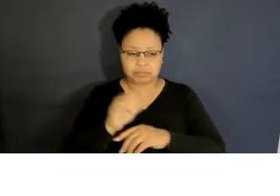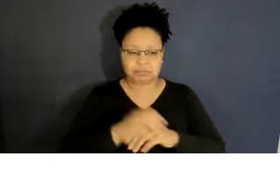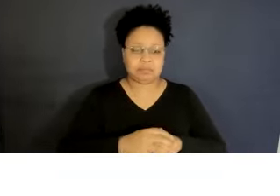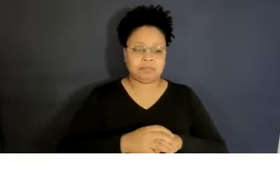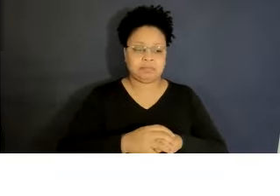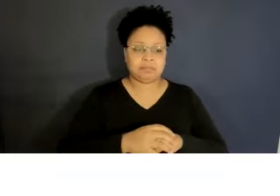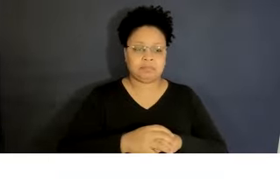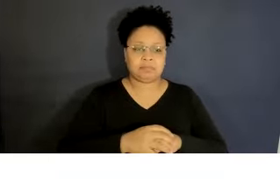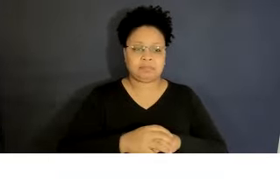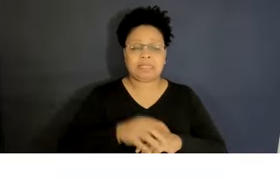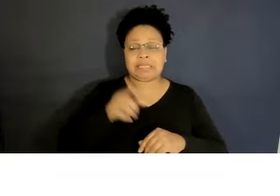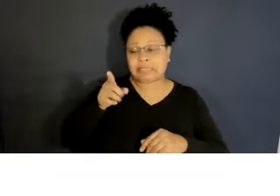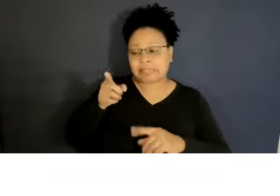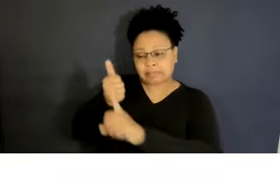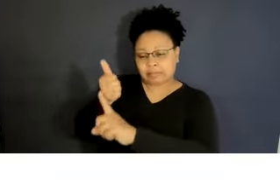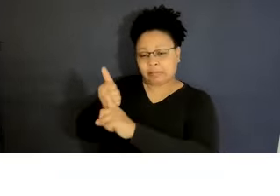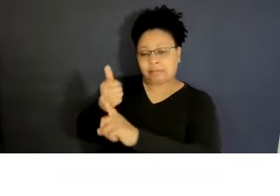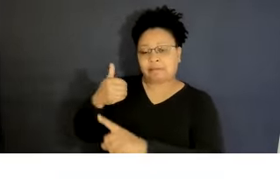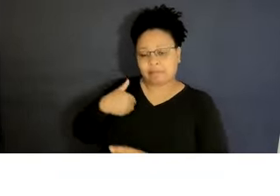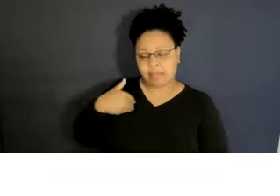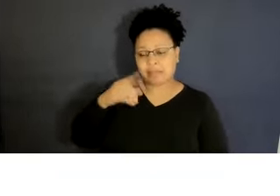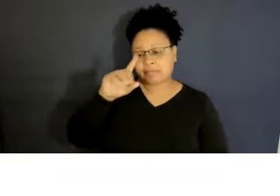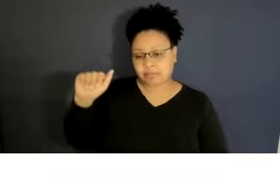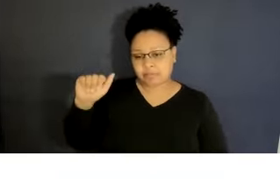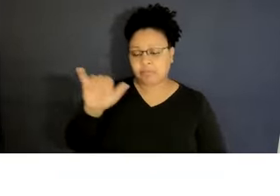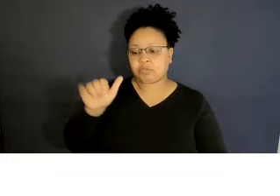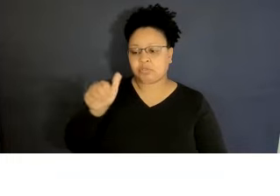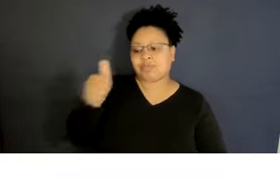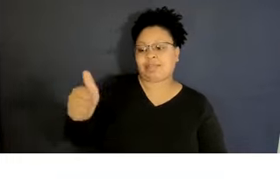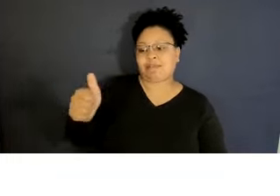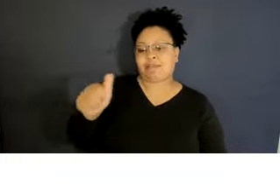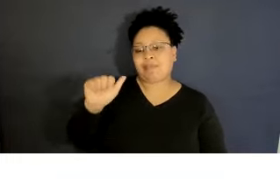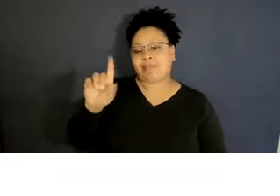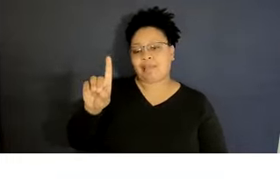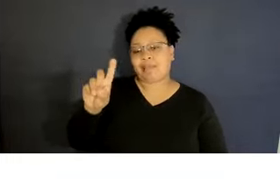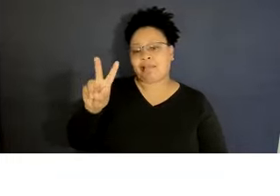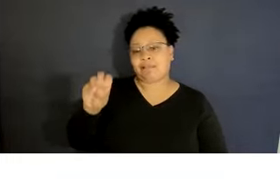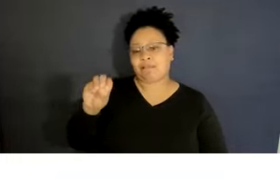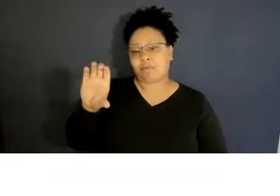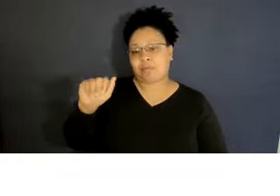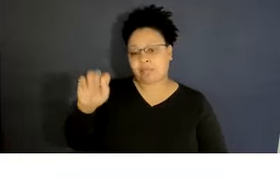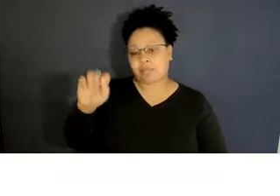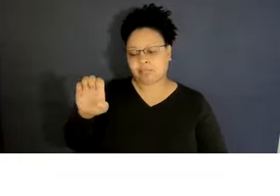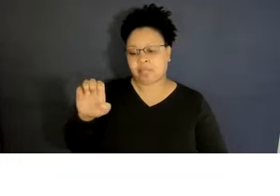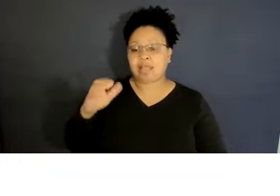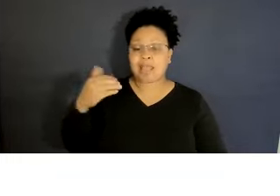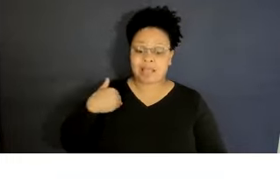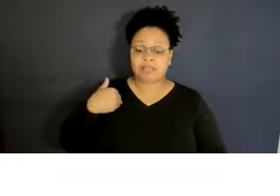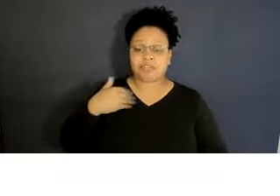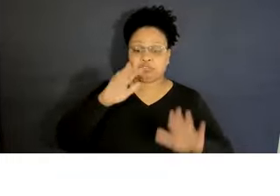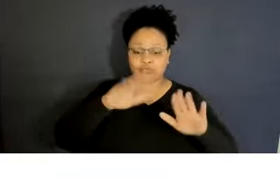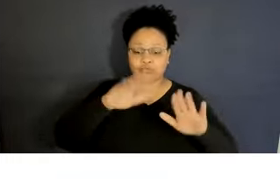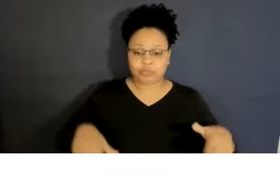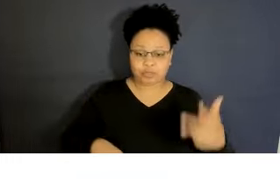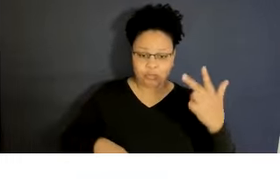He is a person with a disability and a self-advocate. He is a father of 3 and 2 grandchildren. And he's